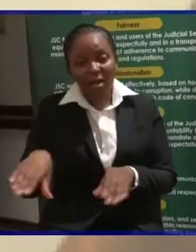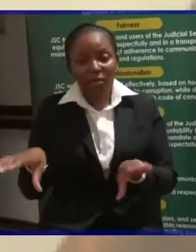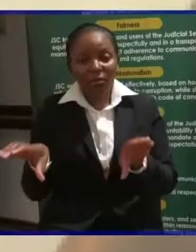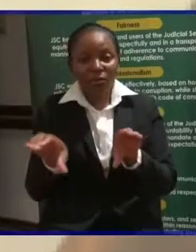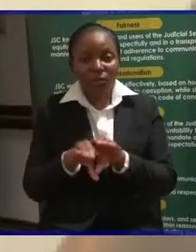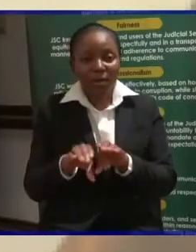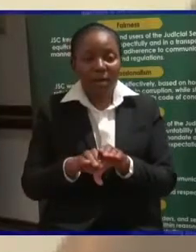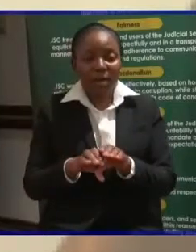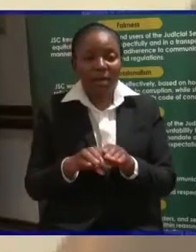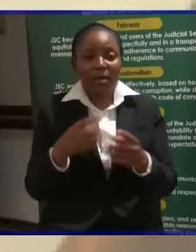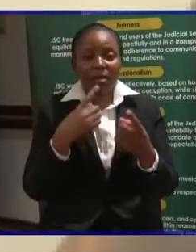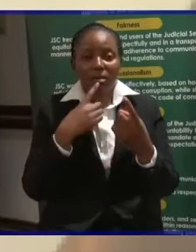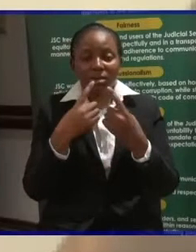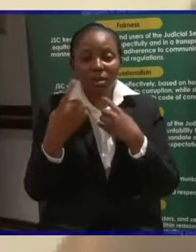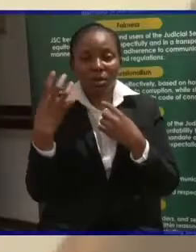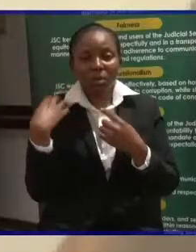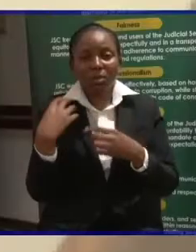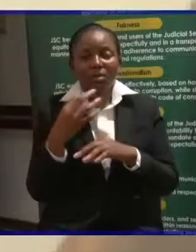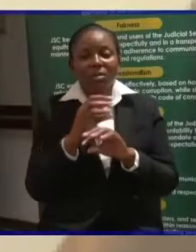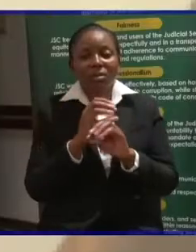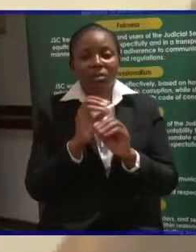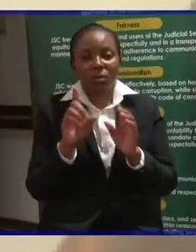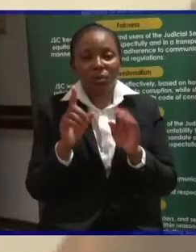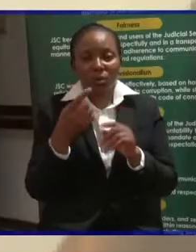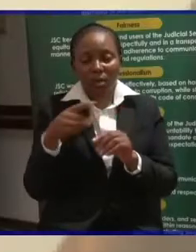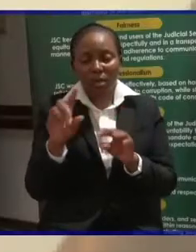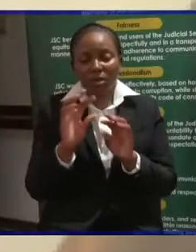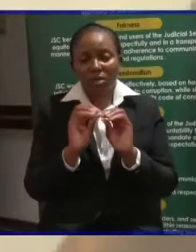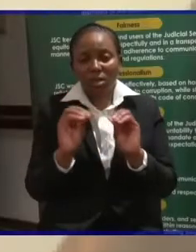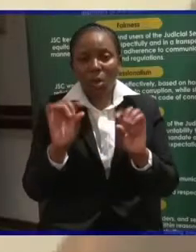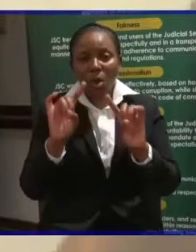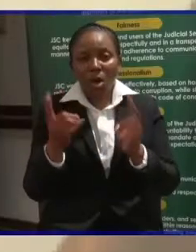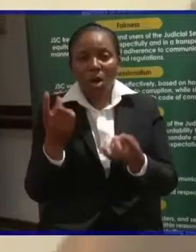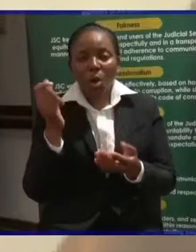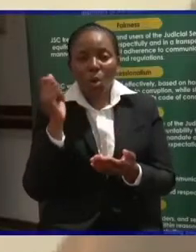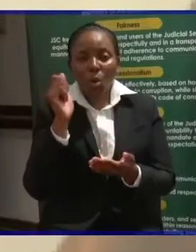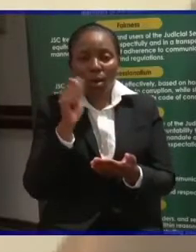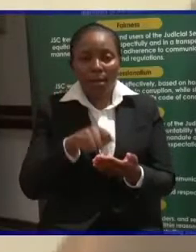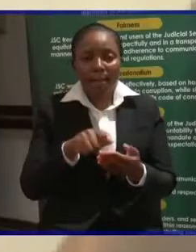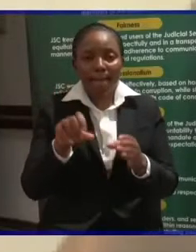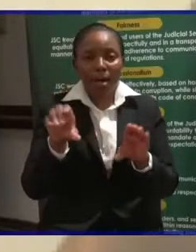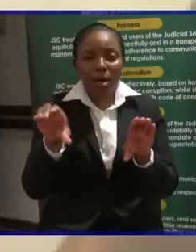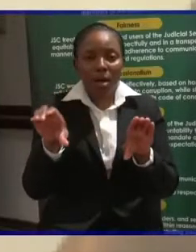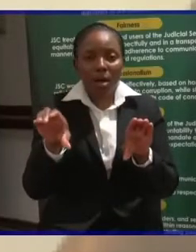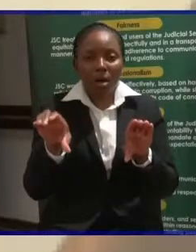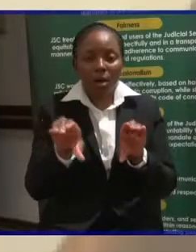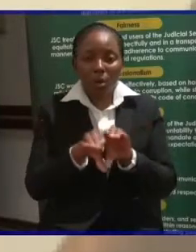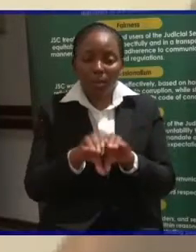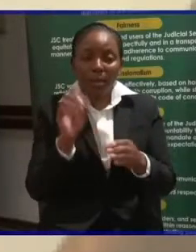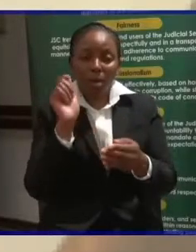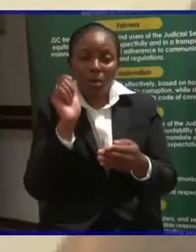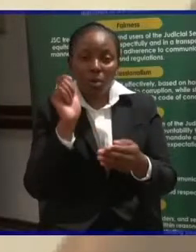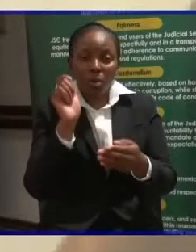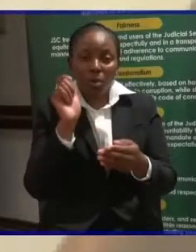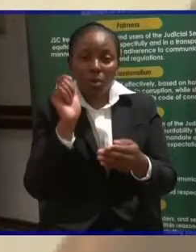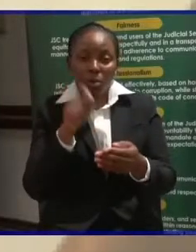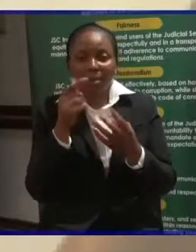notice, and how should the labor court interpret such a